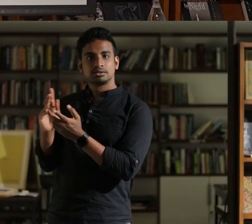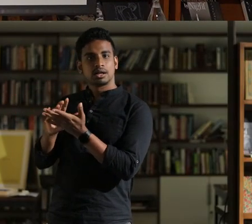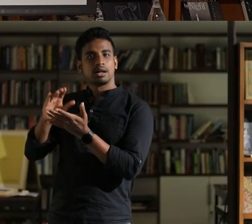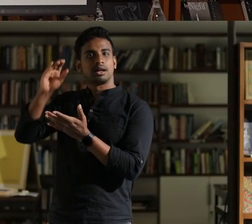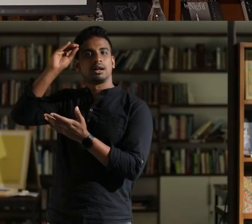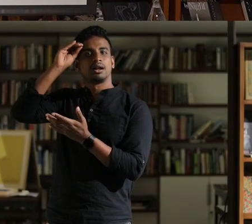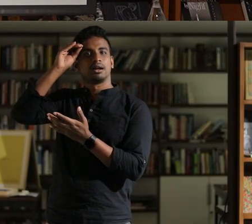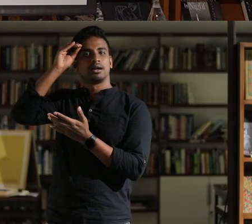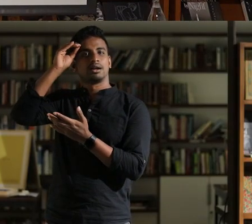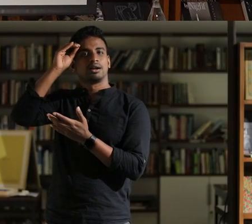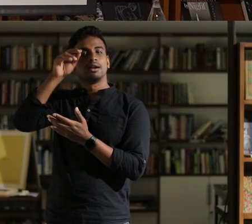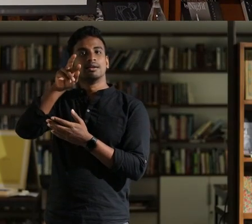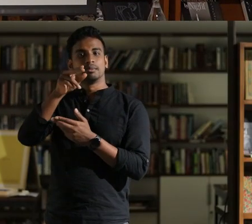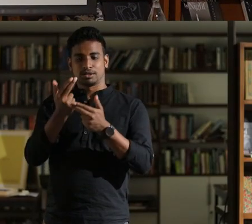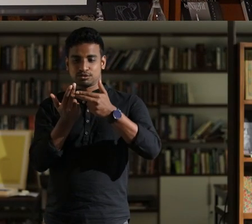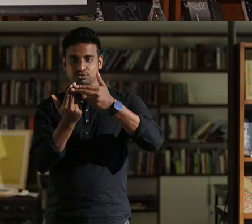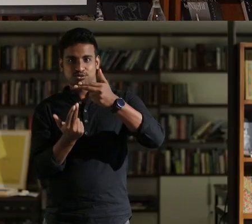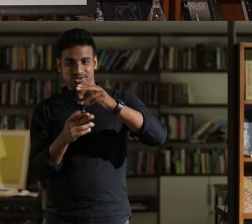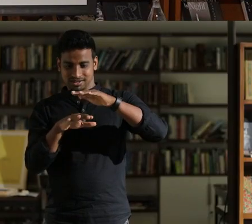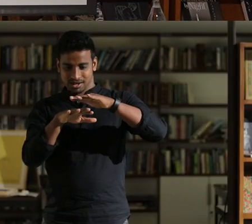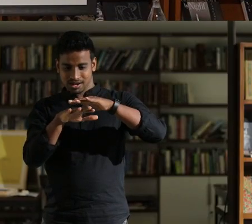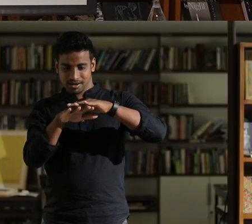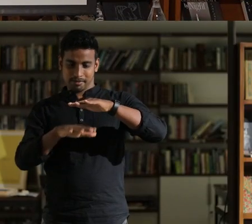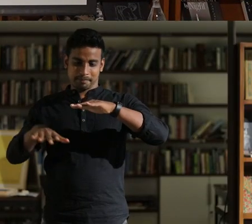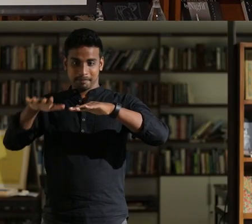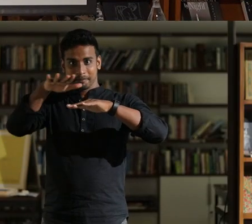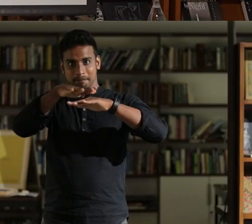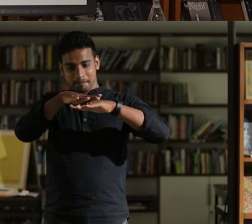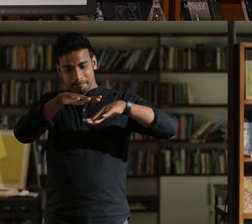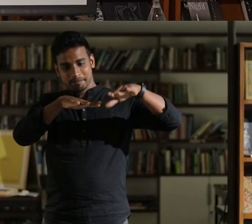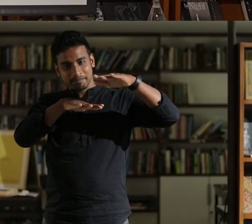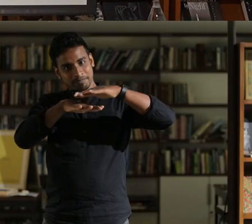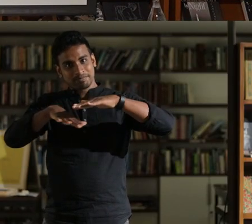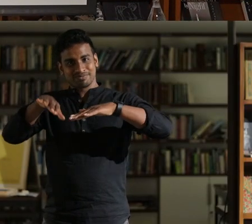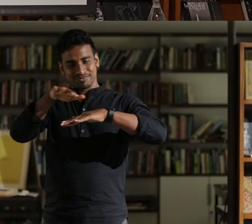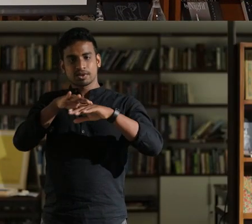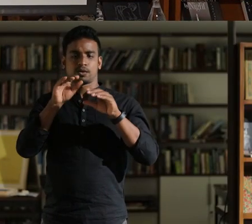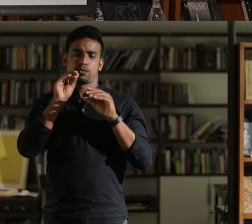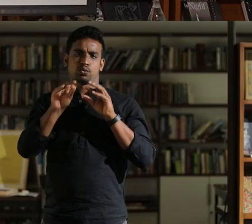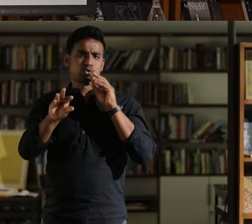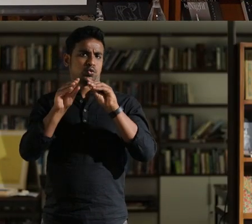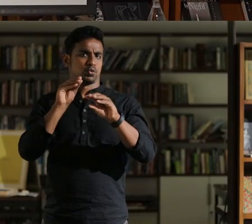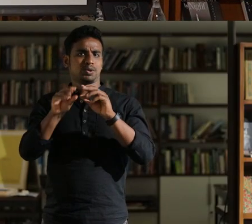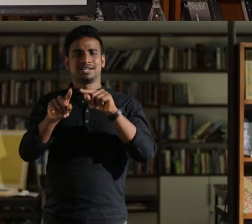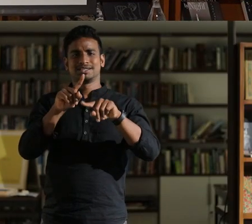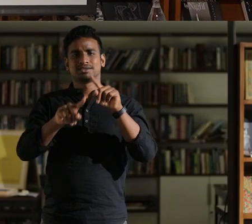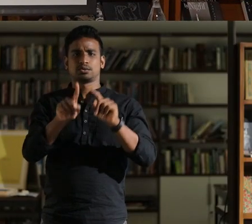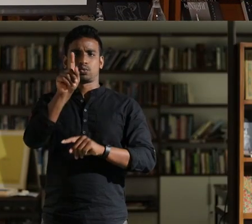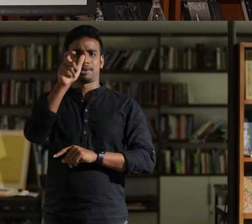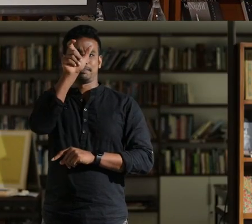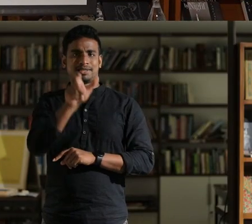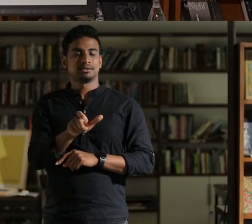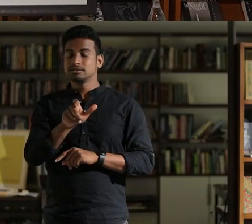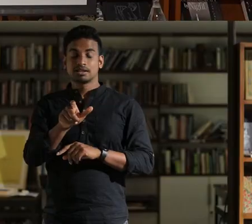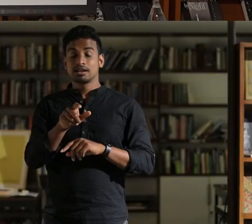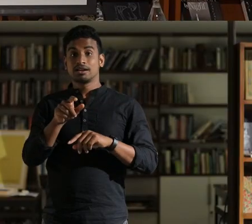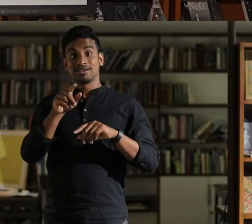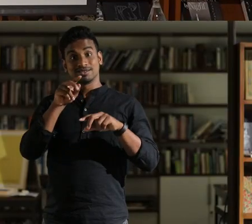like a multi-layered storytelling that sometimes goes beyond what simple oral history can provide. And I find